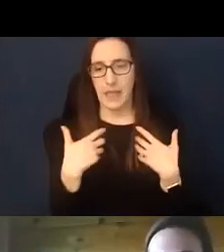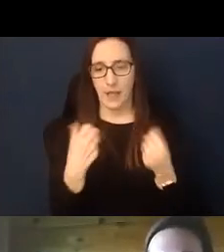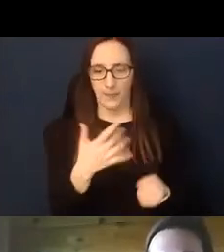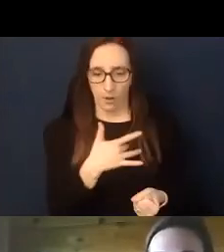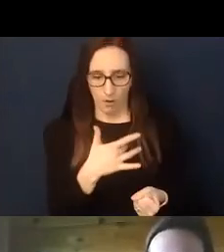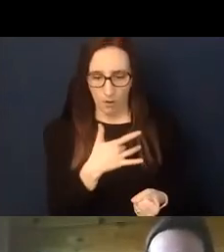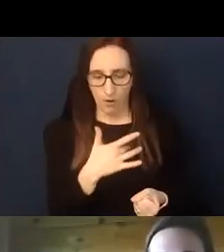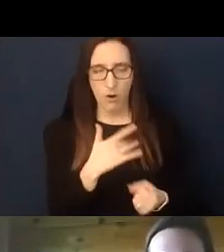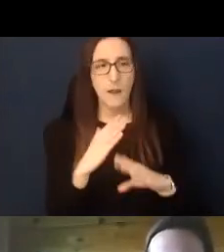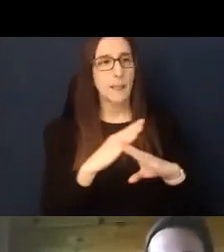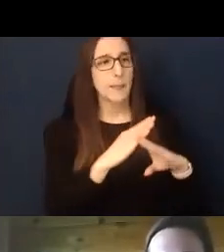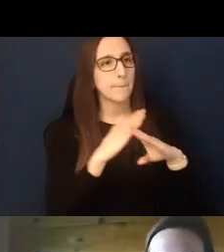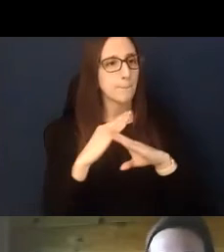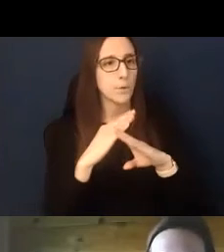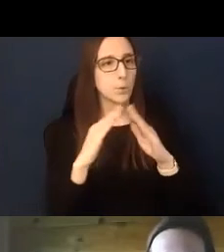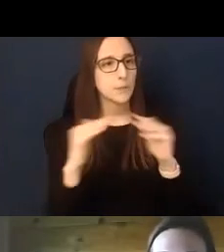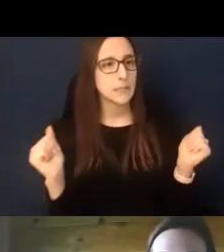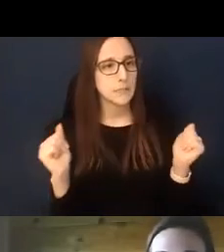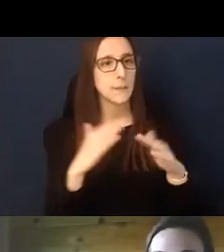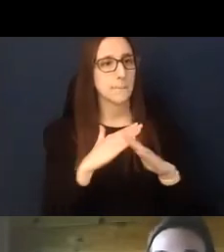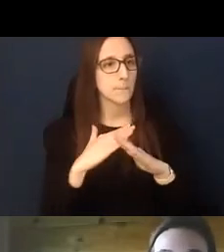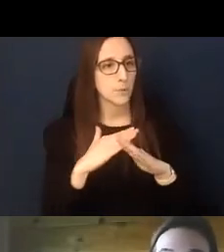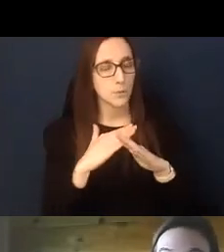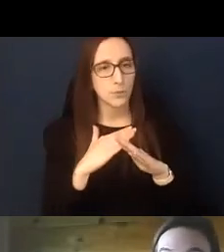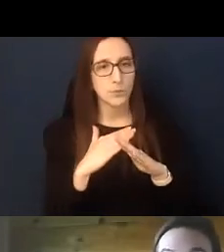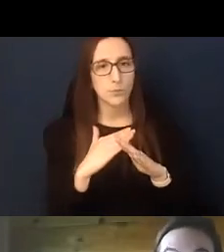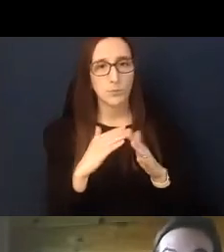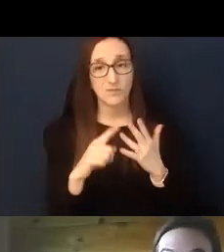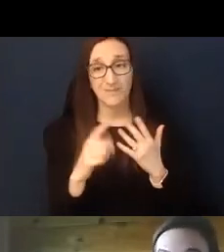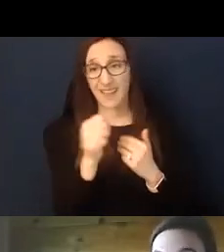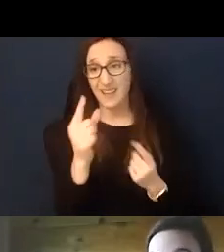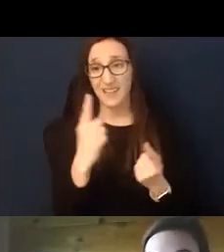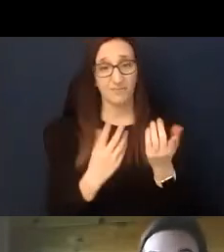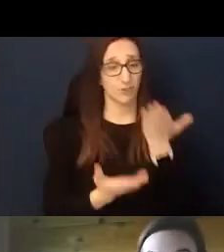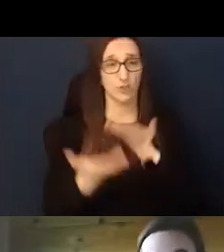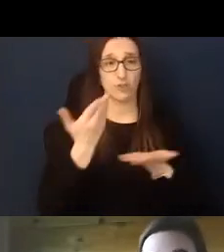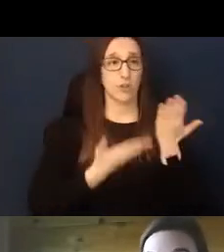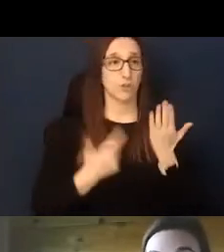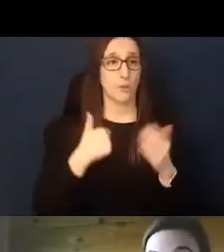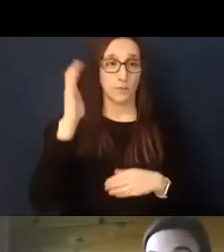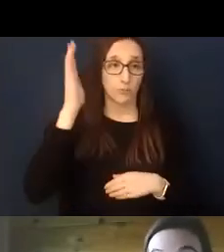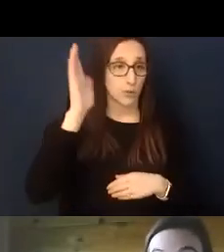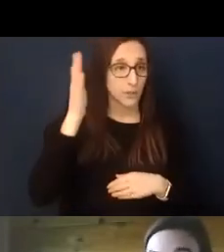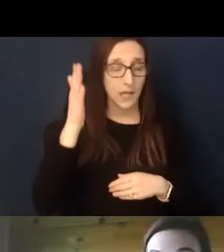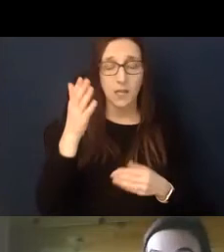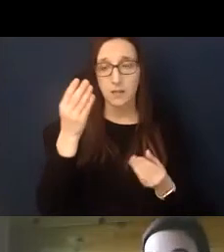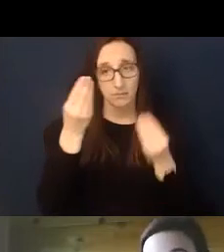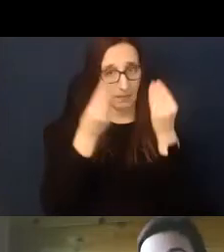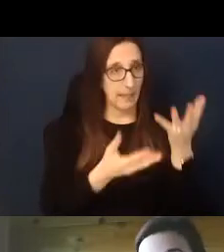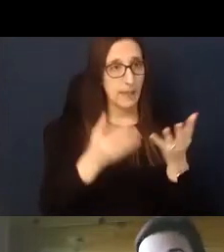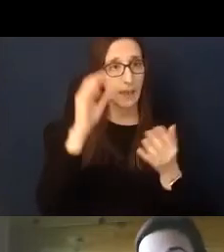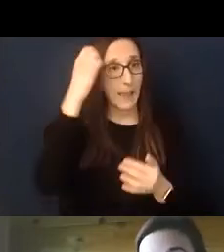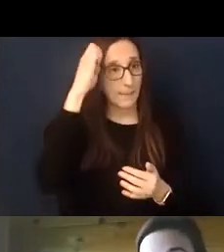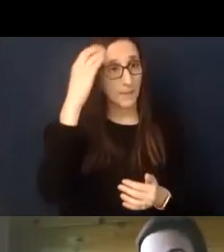Oh yeah, cardiac health, immune system. If you guys have any suggestions that you really want me to focus on, just let Emily know, and I'd be